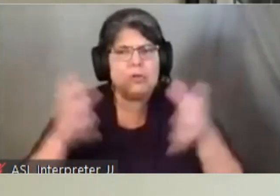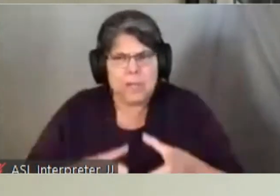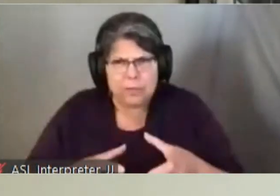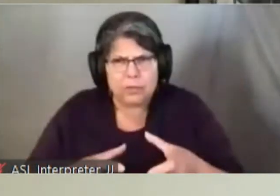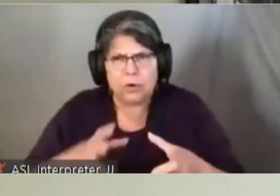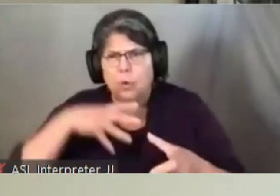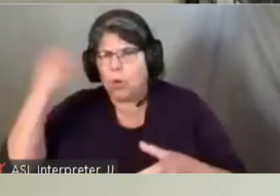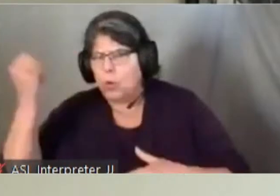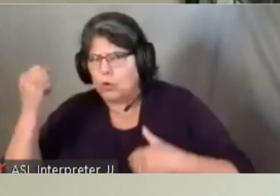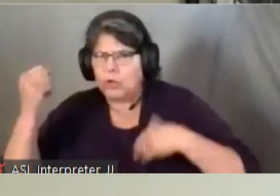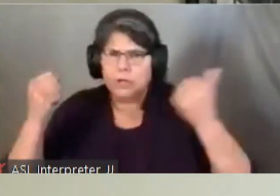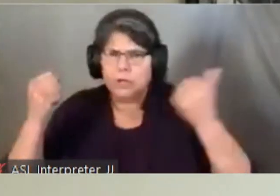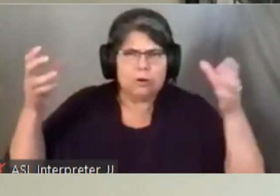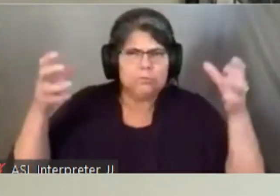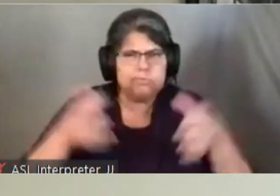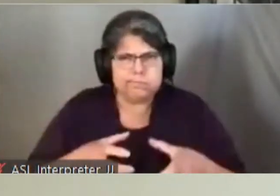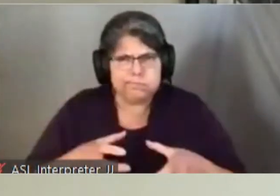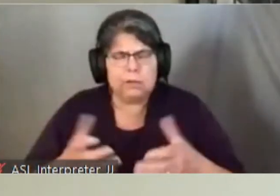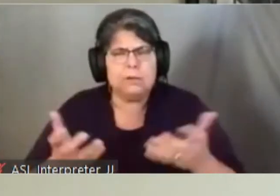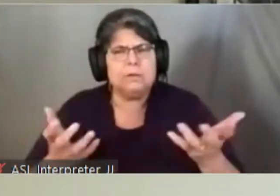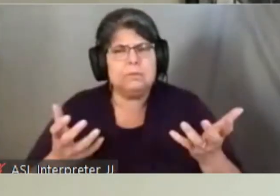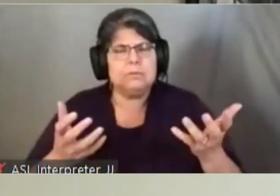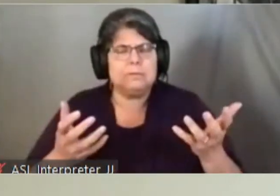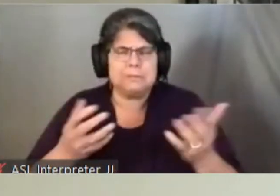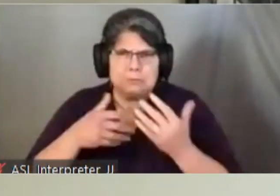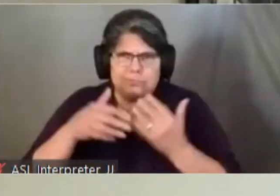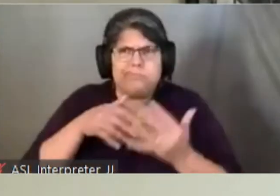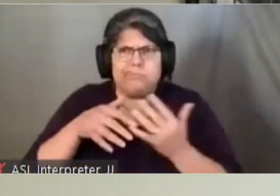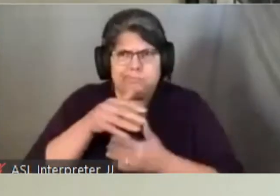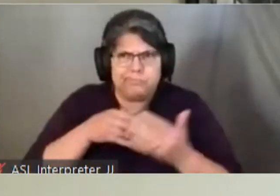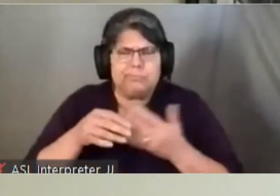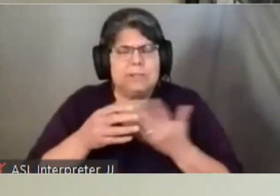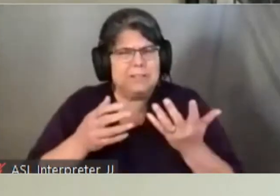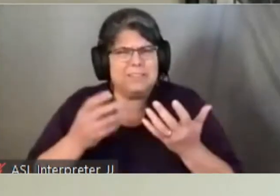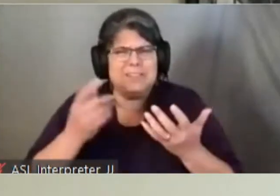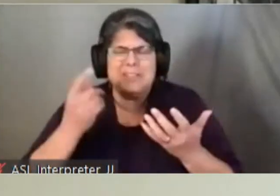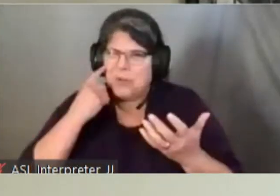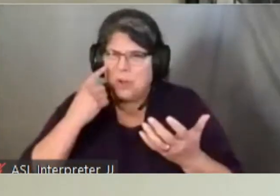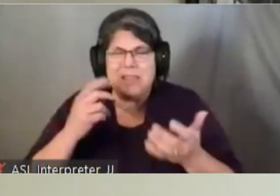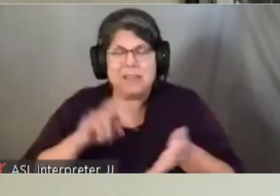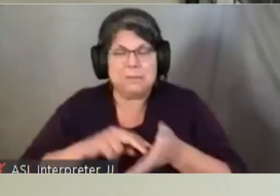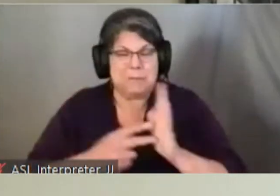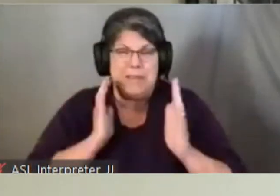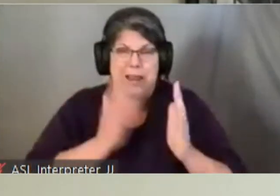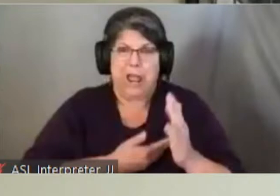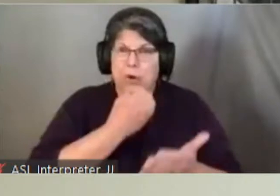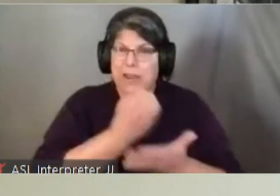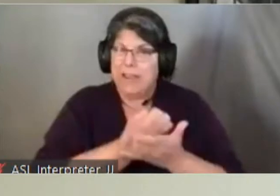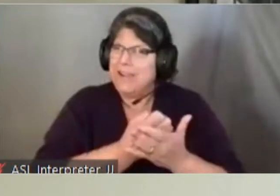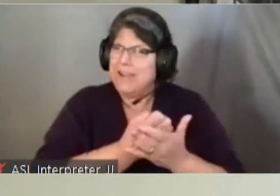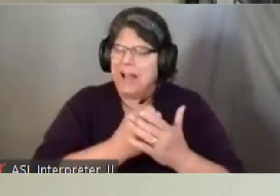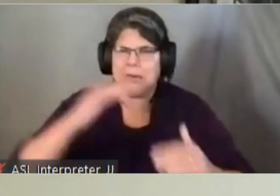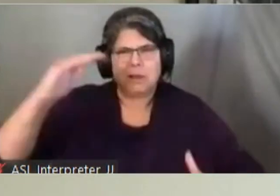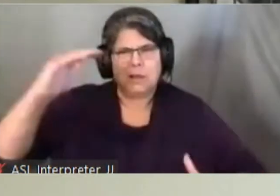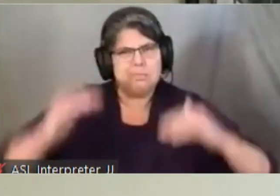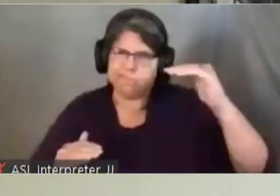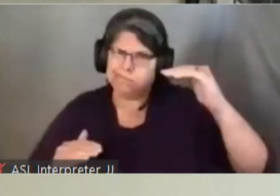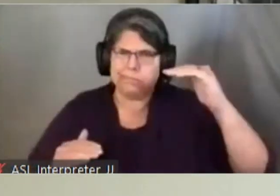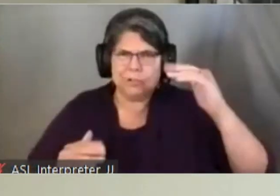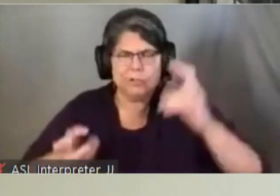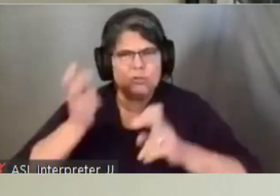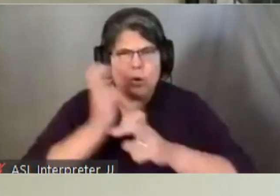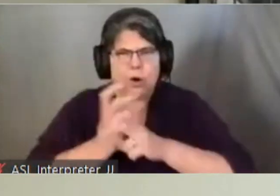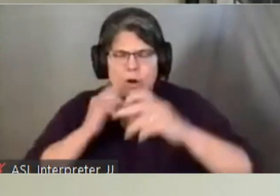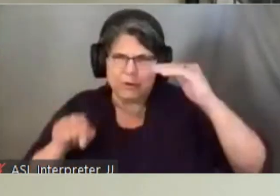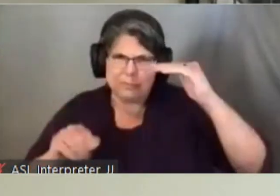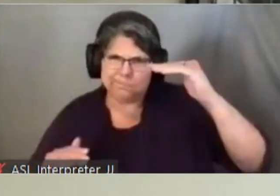So I think there are disparities within our economy that are going to be very hard to overcome. And